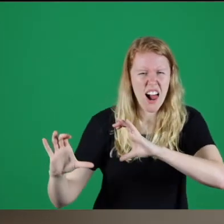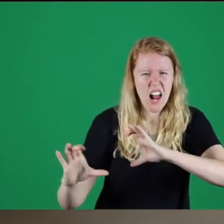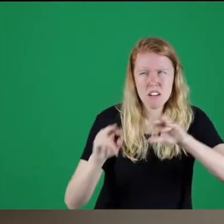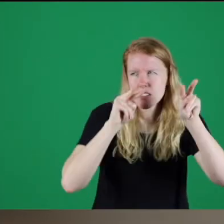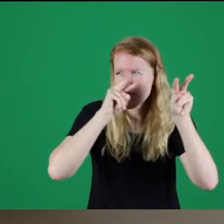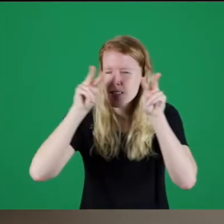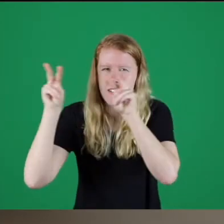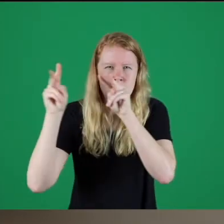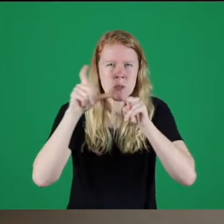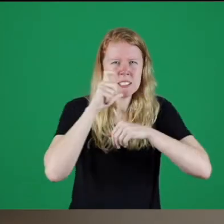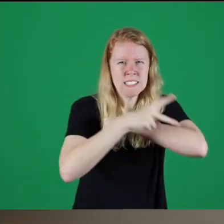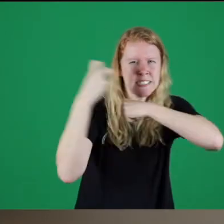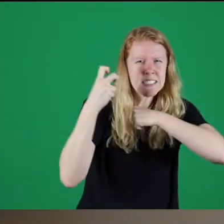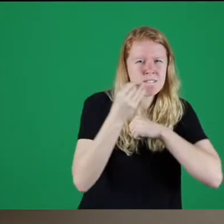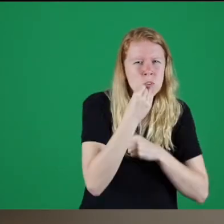stealing their food.